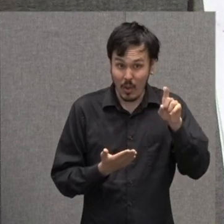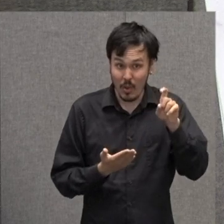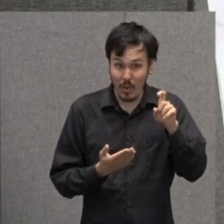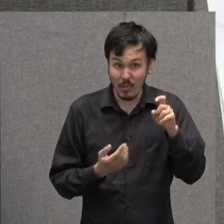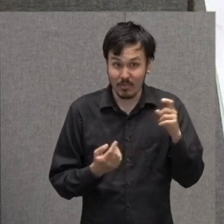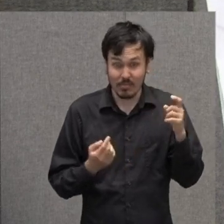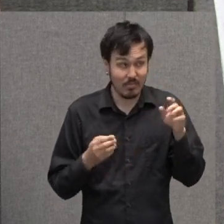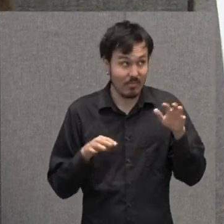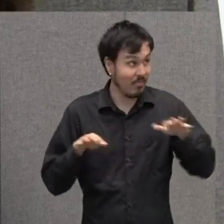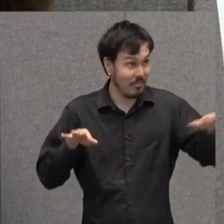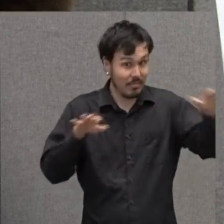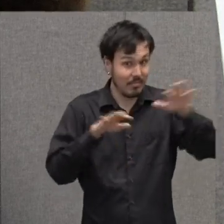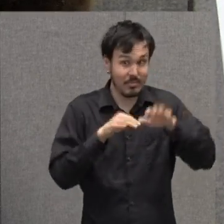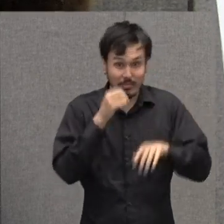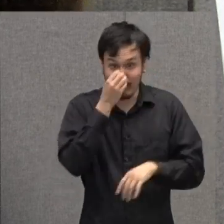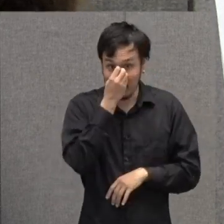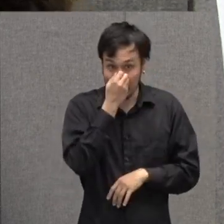Anywhere?